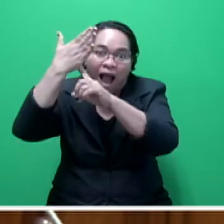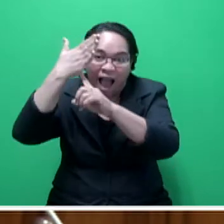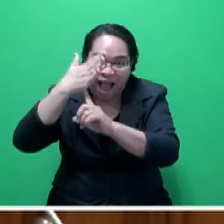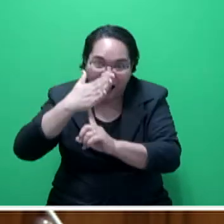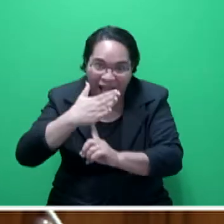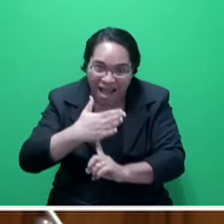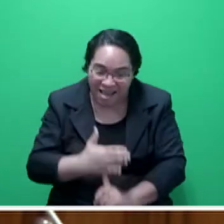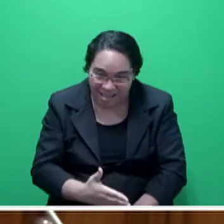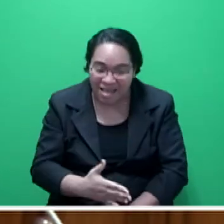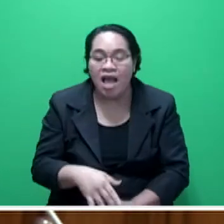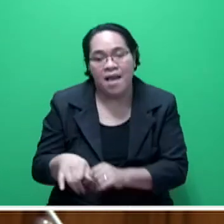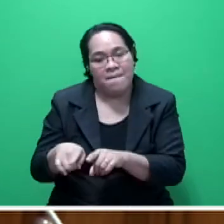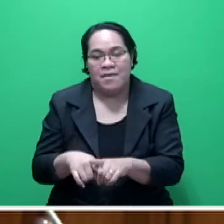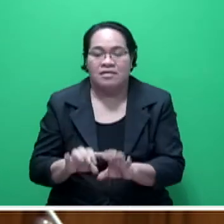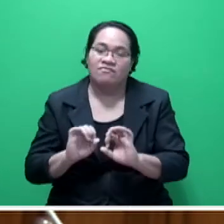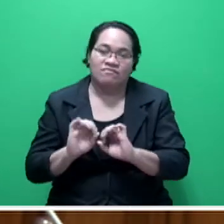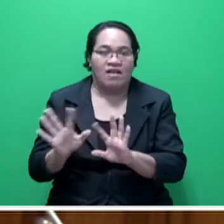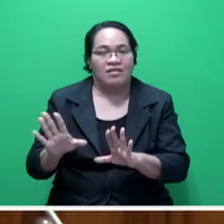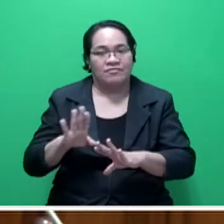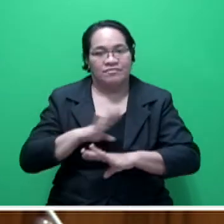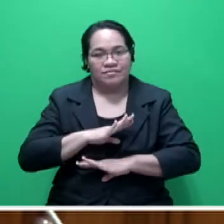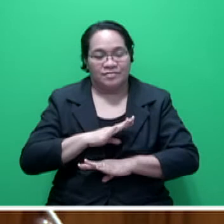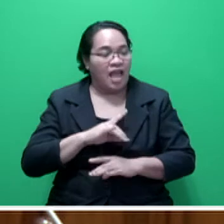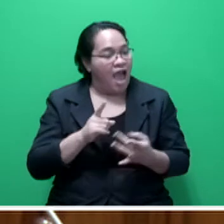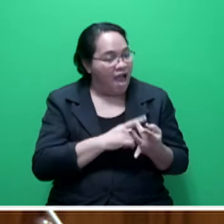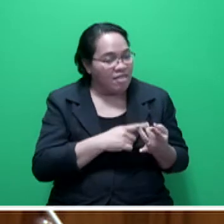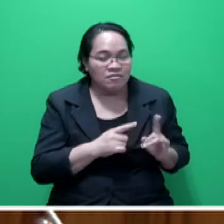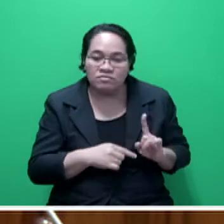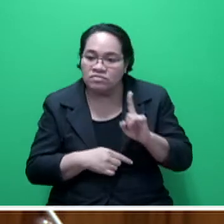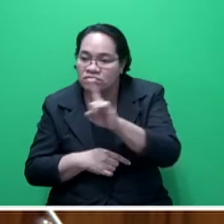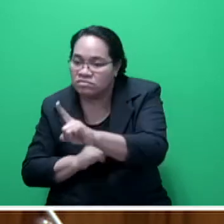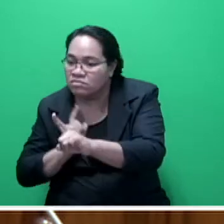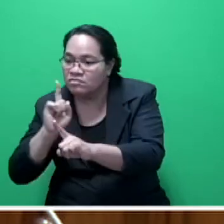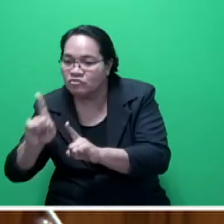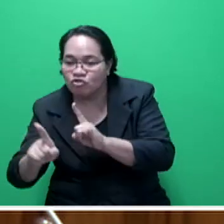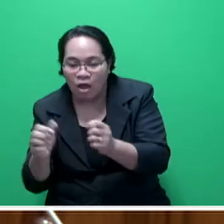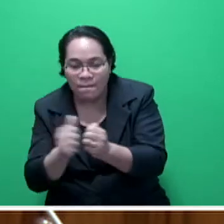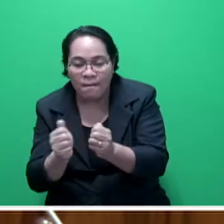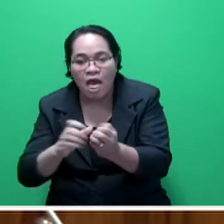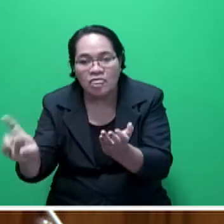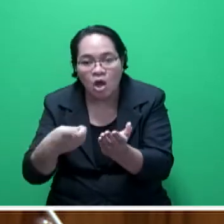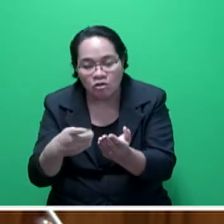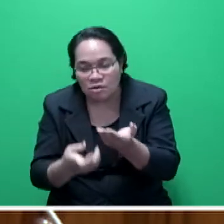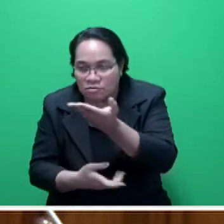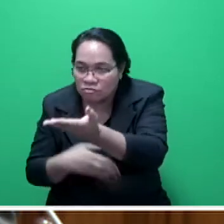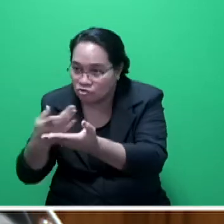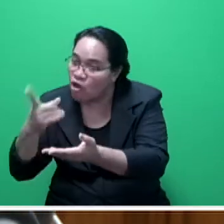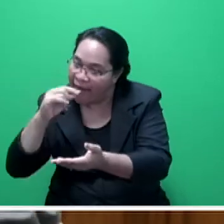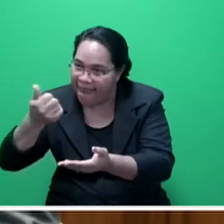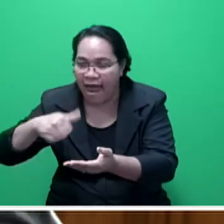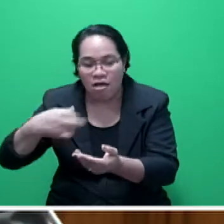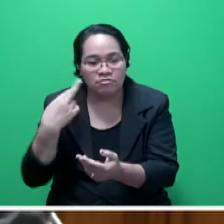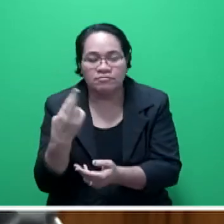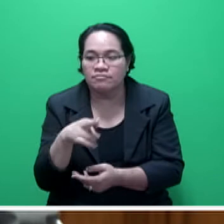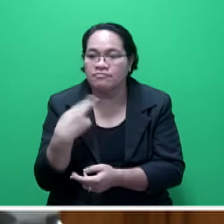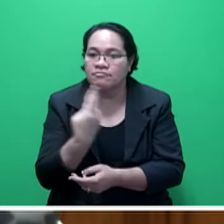lowered, other border agencies will then board and carry out the final clearance paperwork before they will be allowed to cruise within Fiji waters